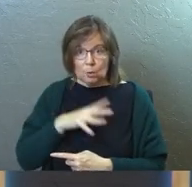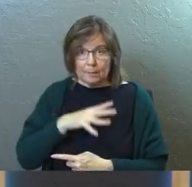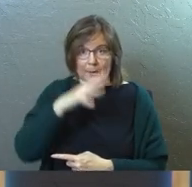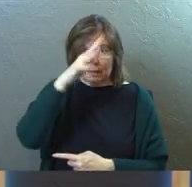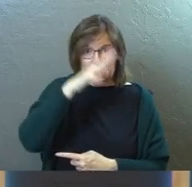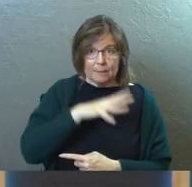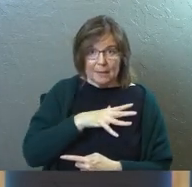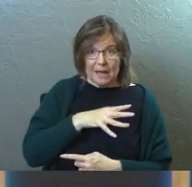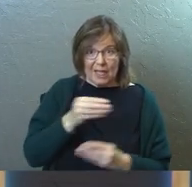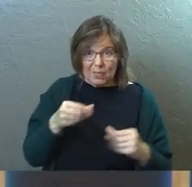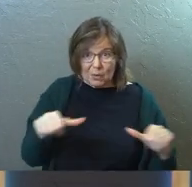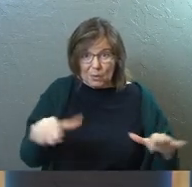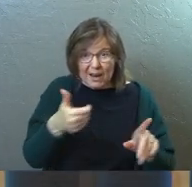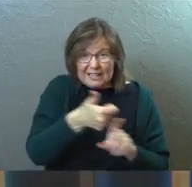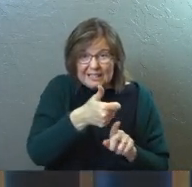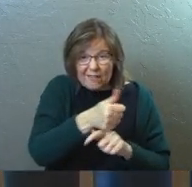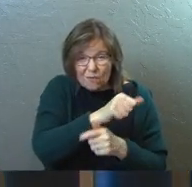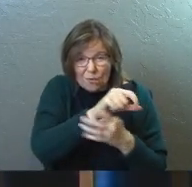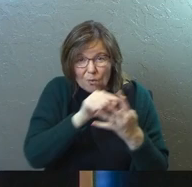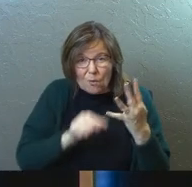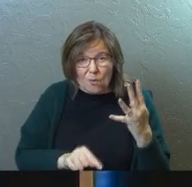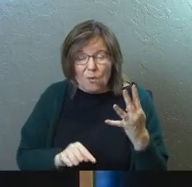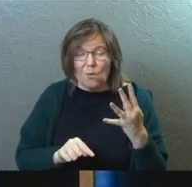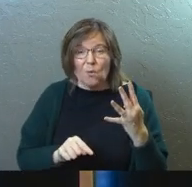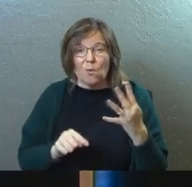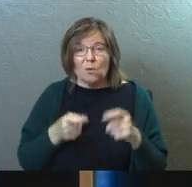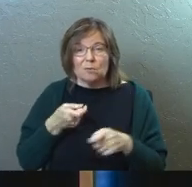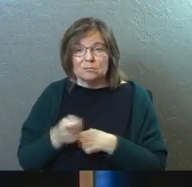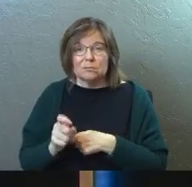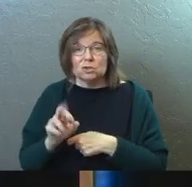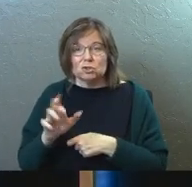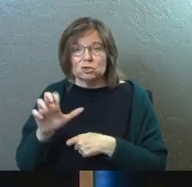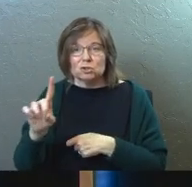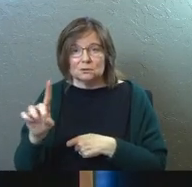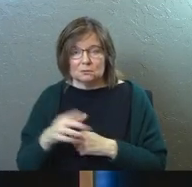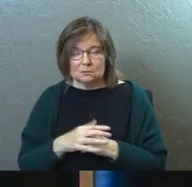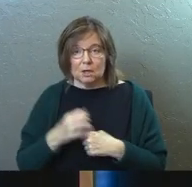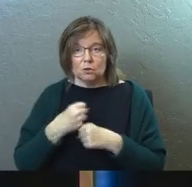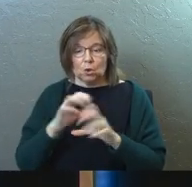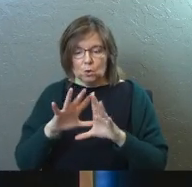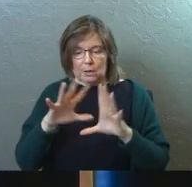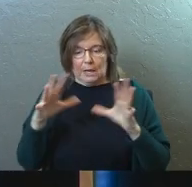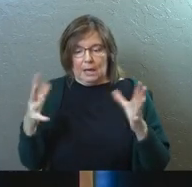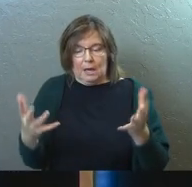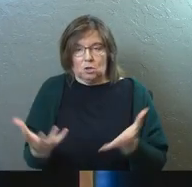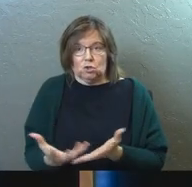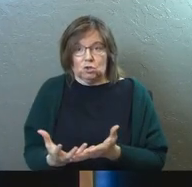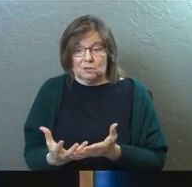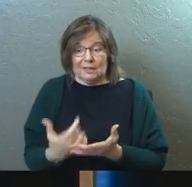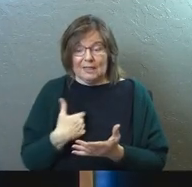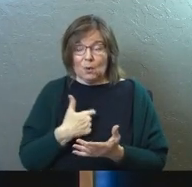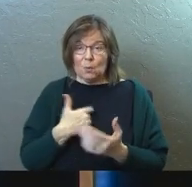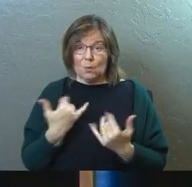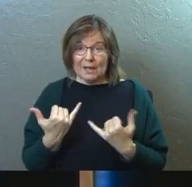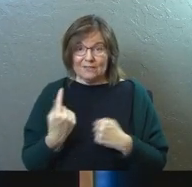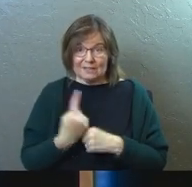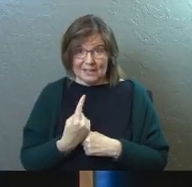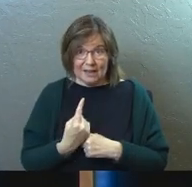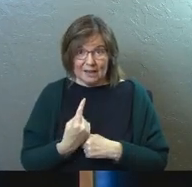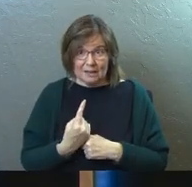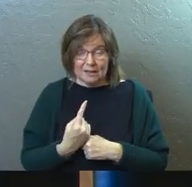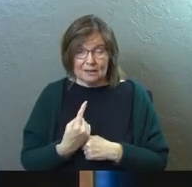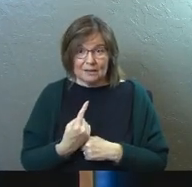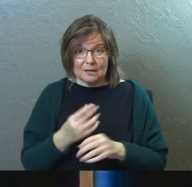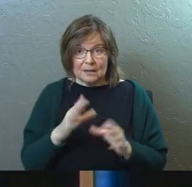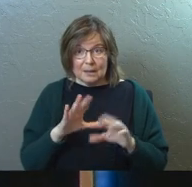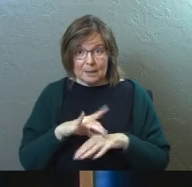man is cursed, the ground itself is cursed. The creation, the world that we deal with today, by the